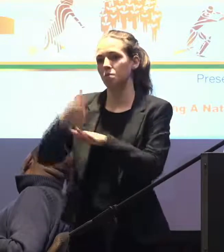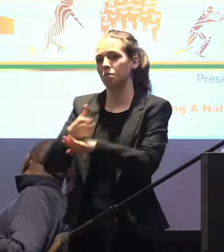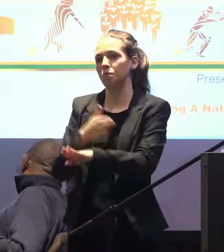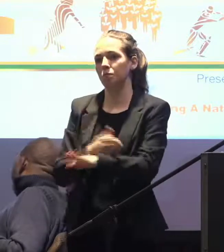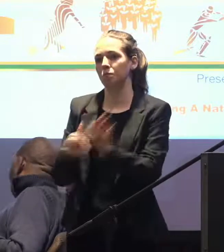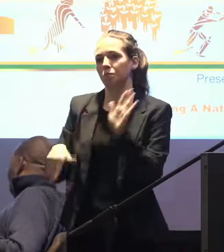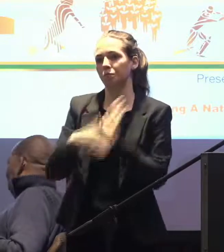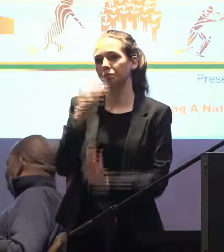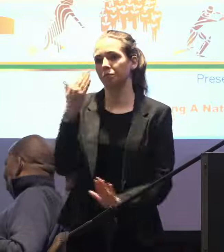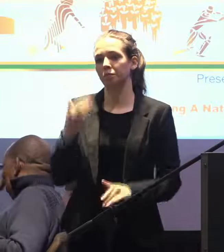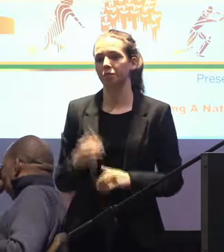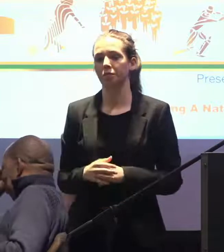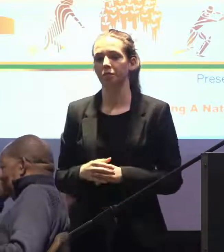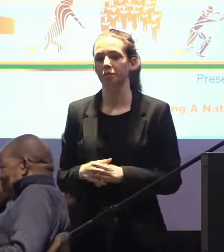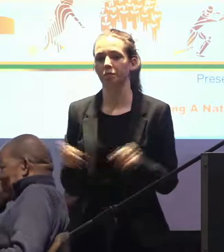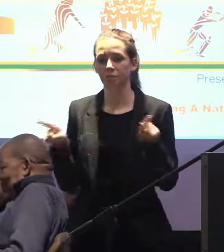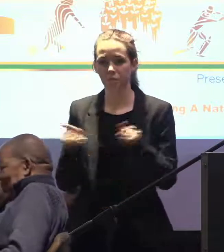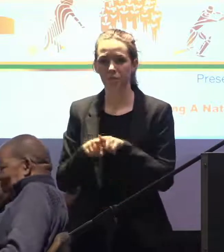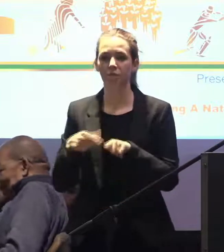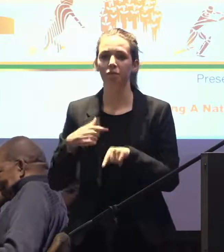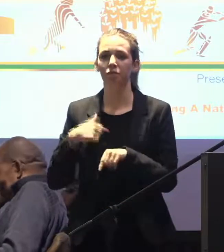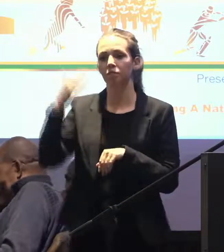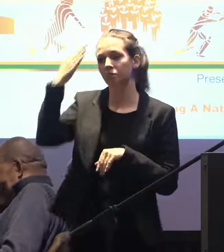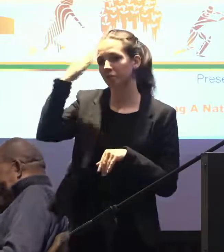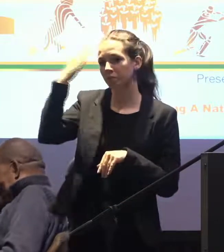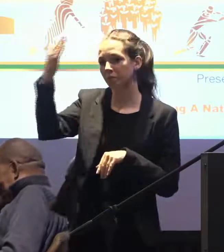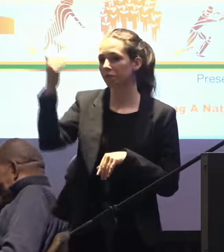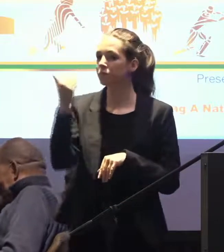And I'd also like to greet the